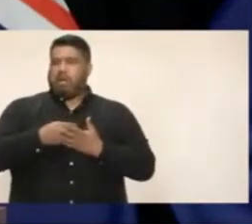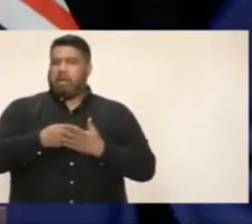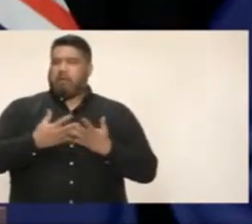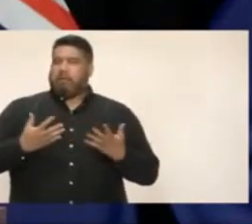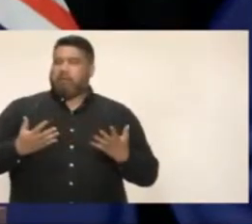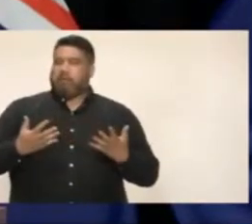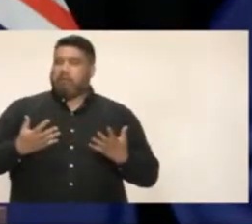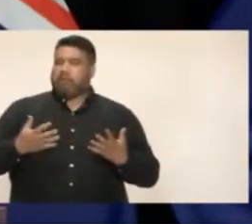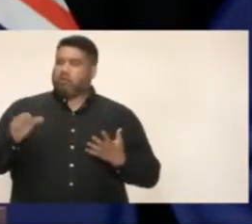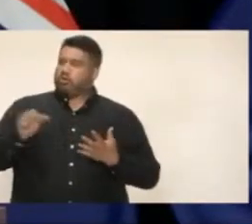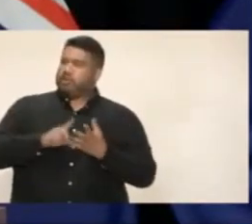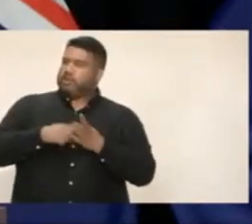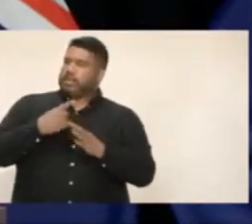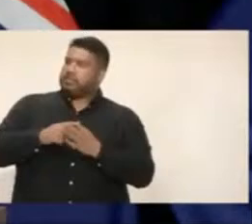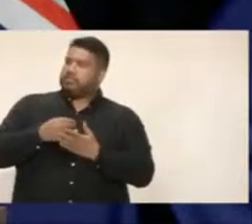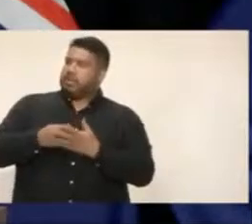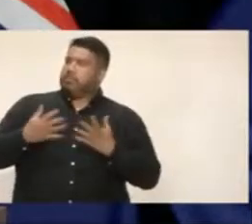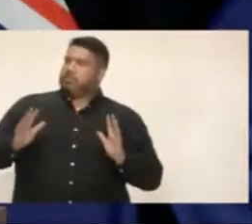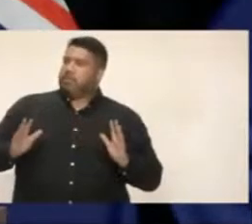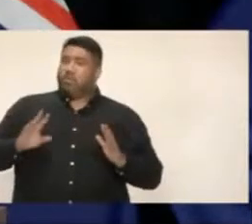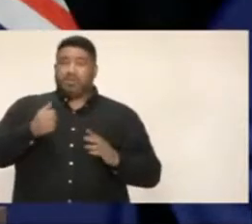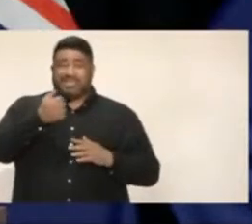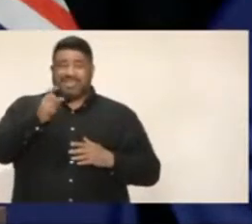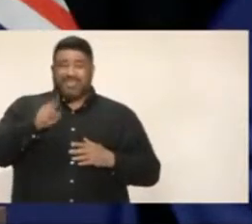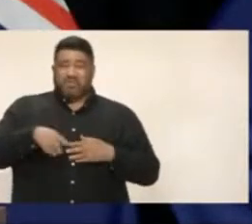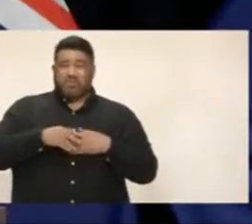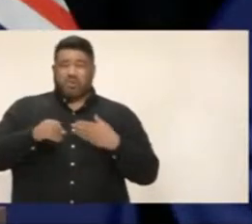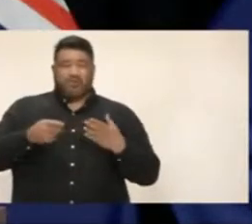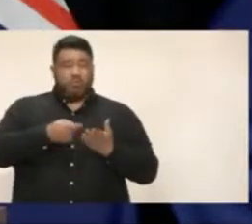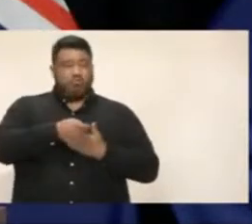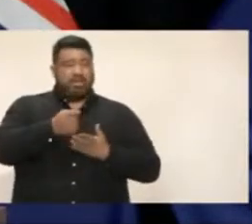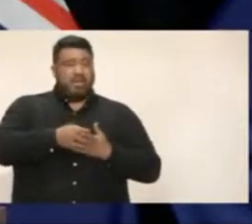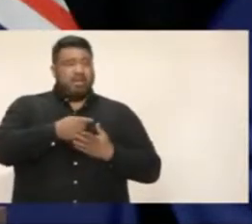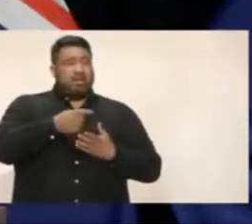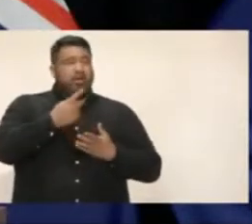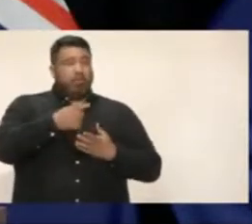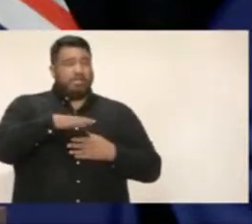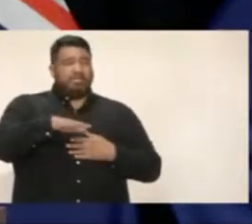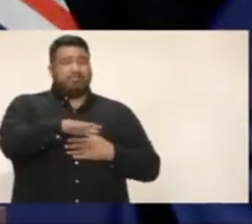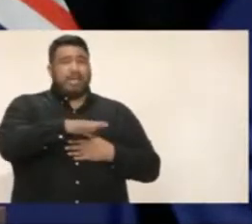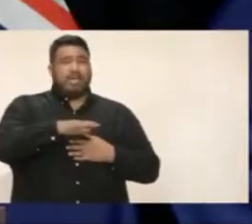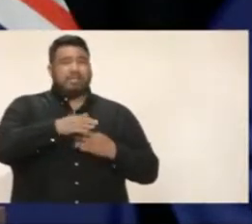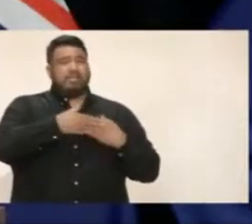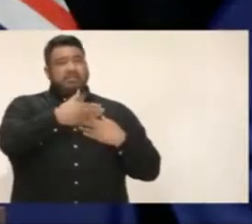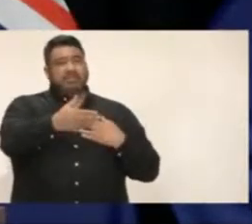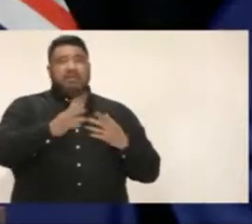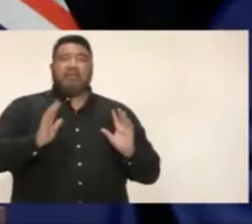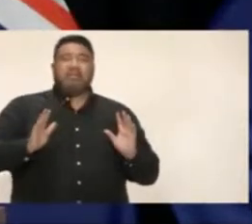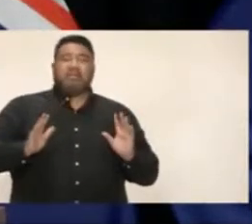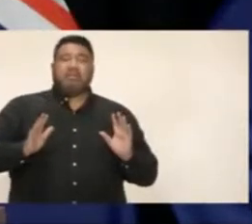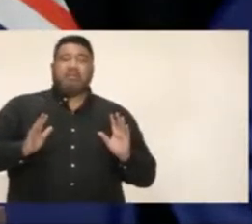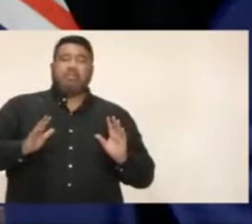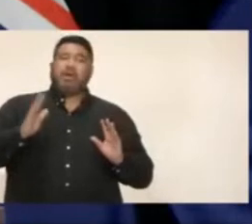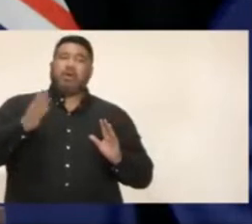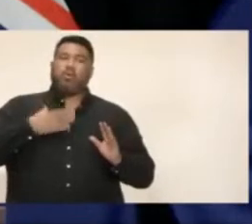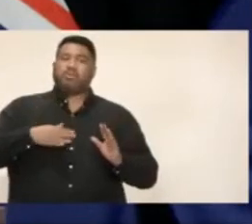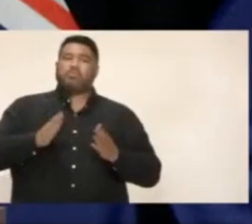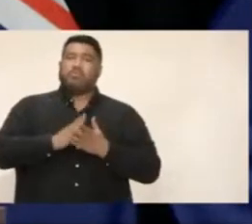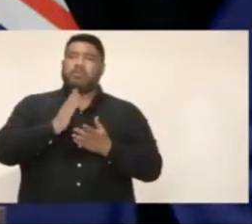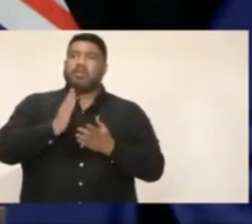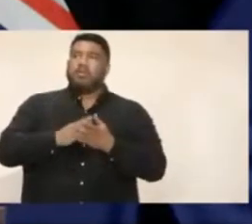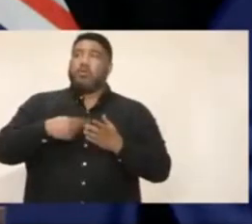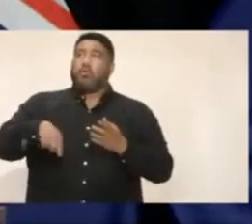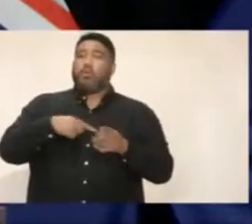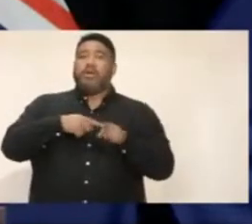money. Again, $6,000 for the renting of a space. What I'm concerned about is always making sure that we have